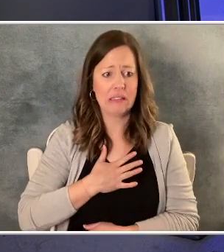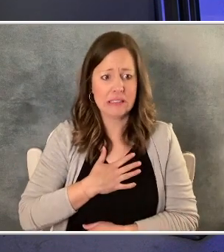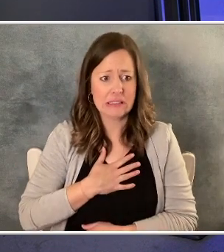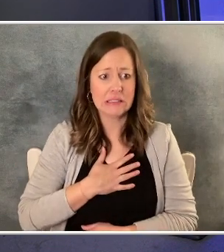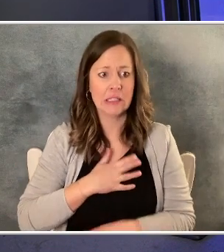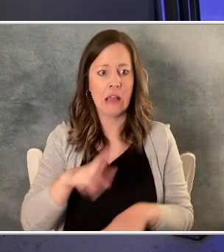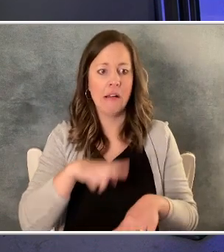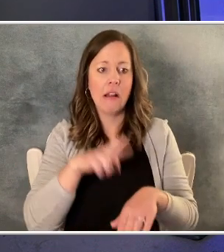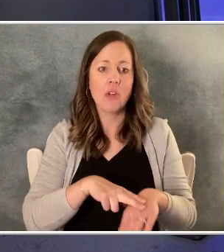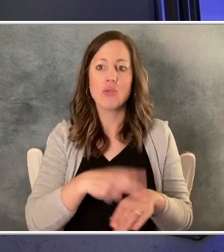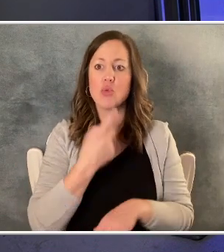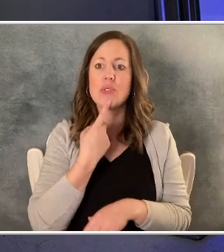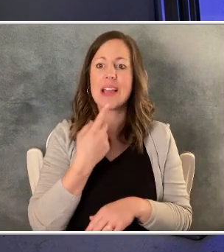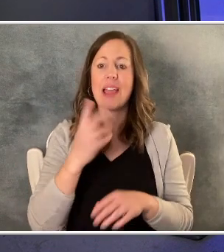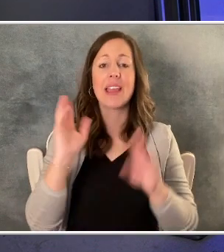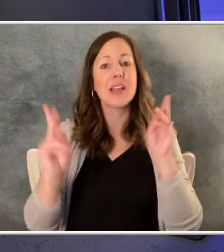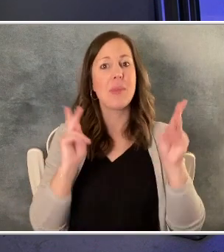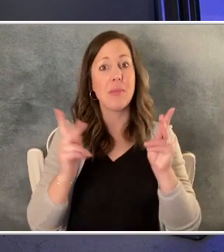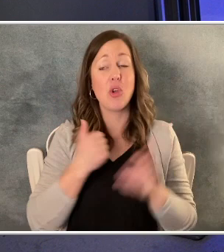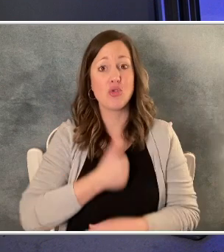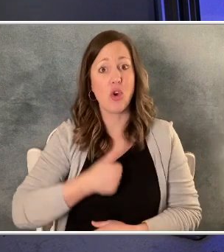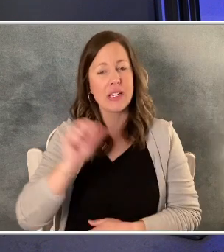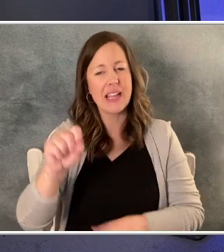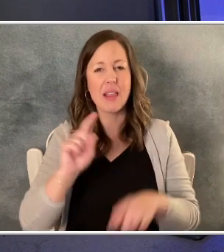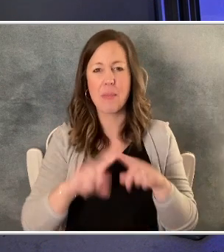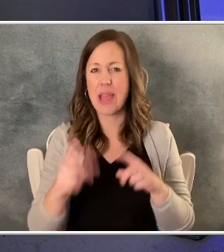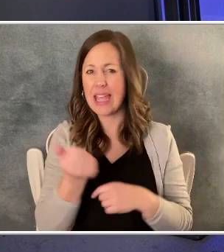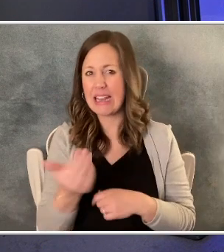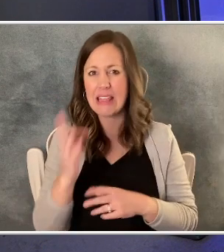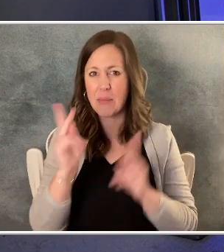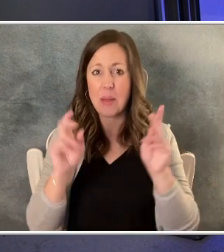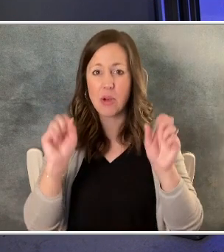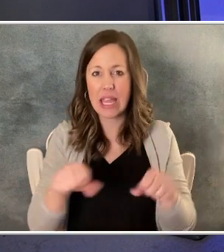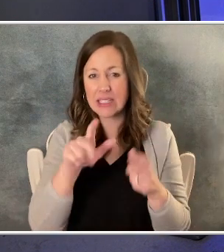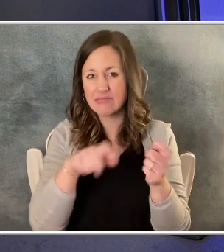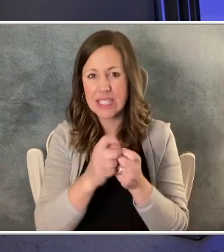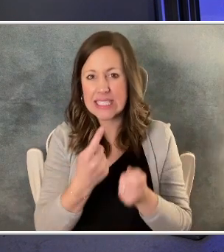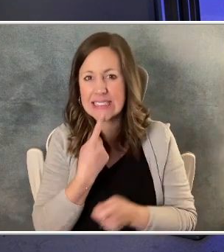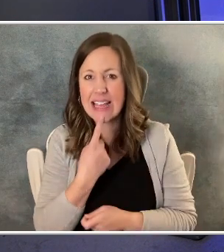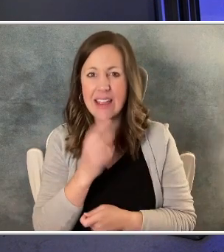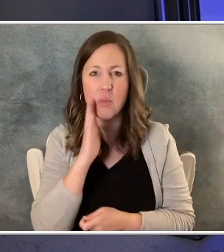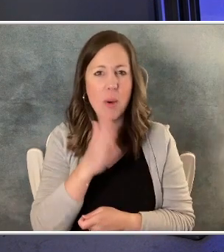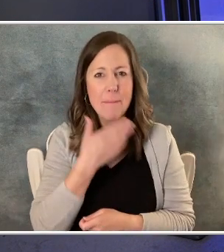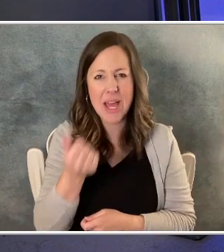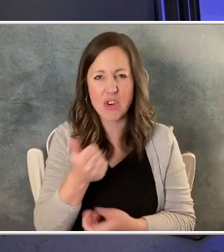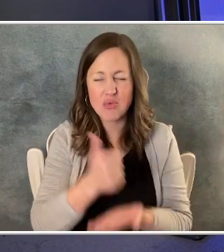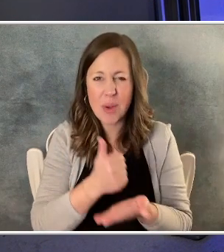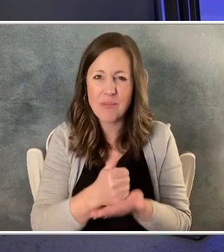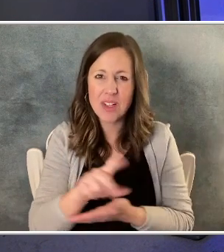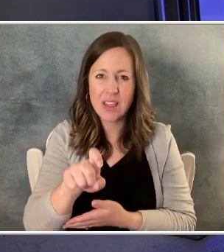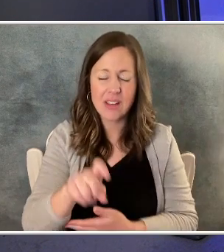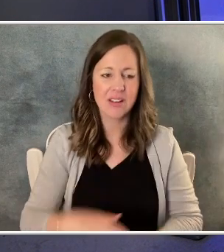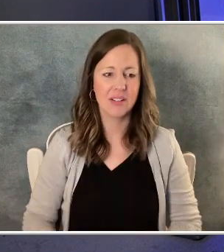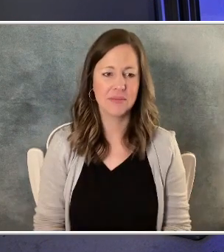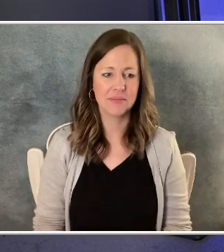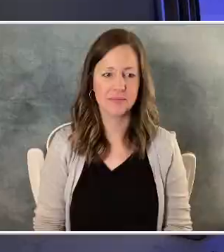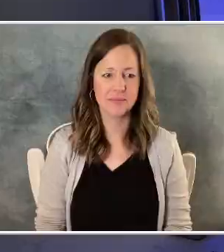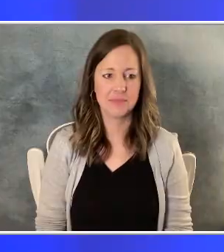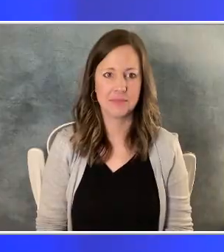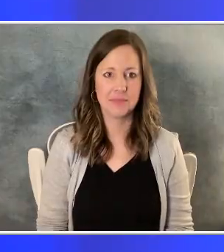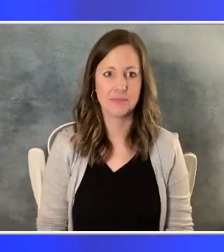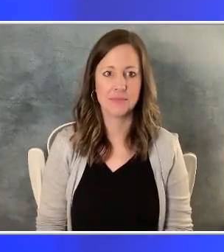because you know people certainly are. But is there anything that people can specifically do or say that would be really helpful for someone in this situation? Don't say too